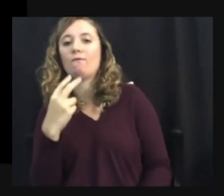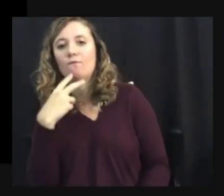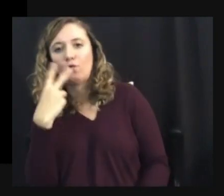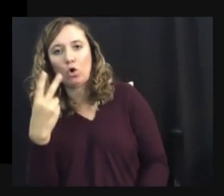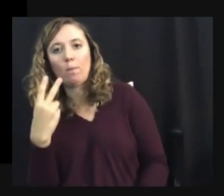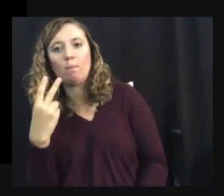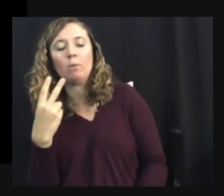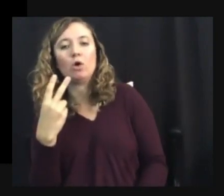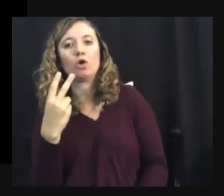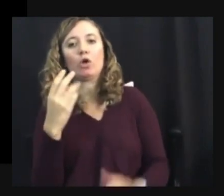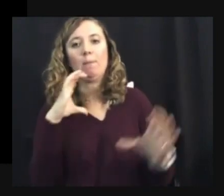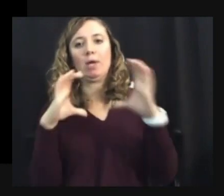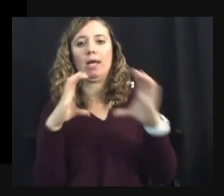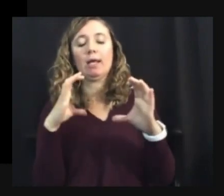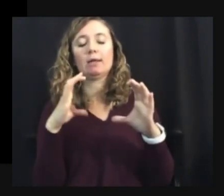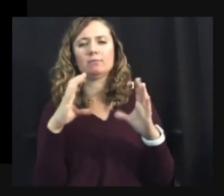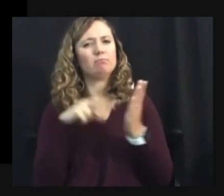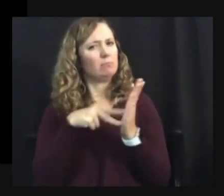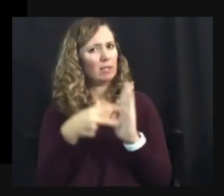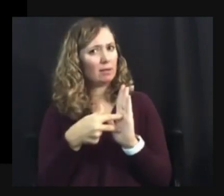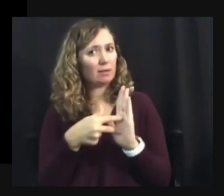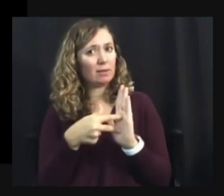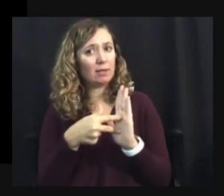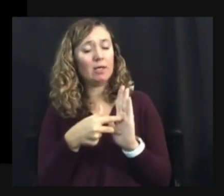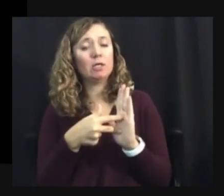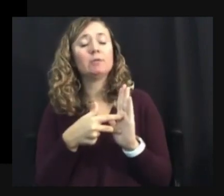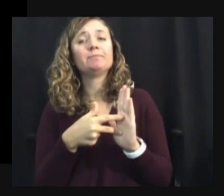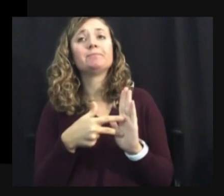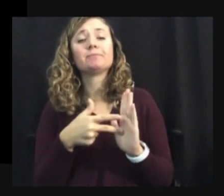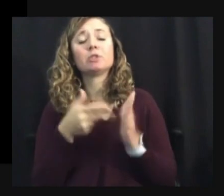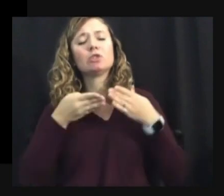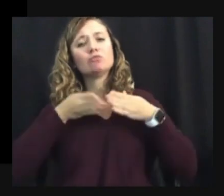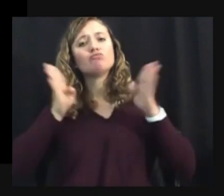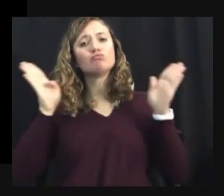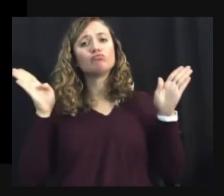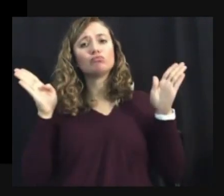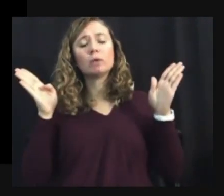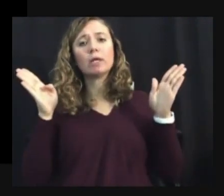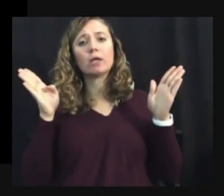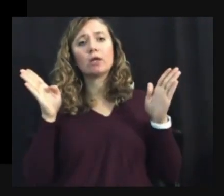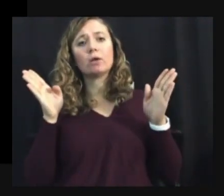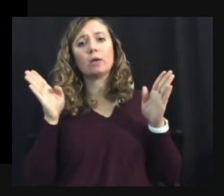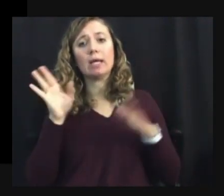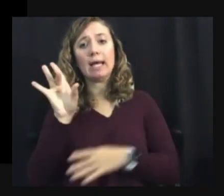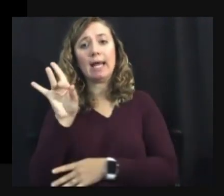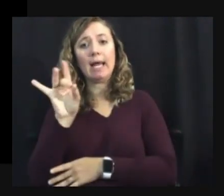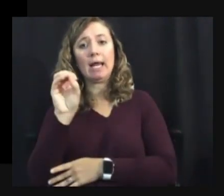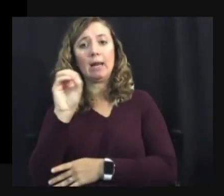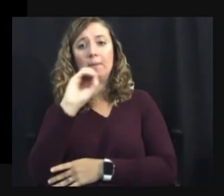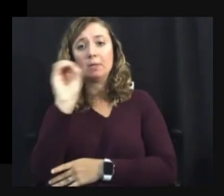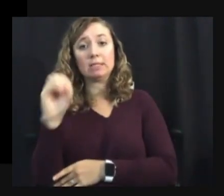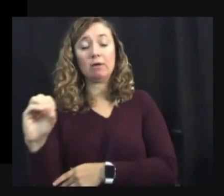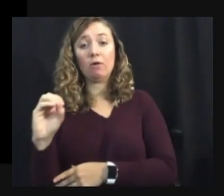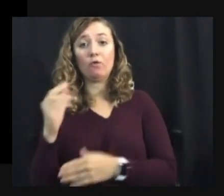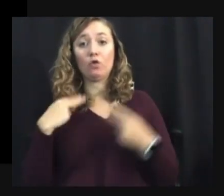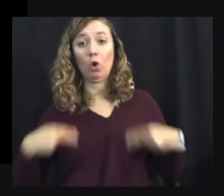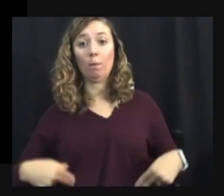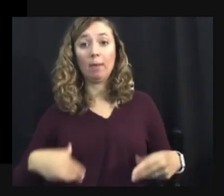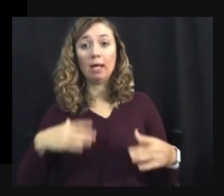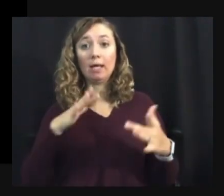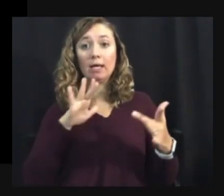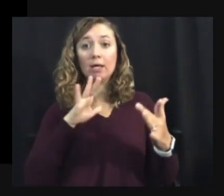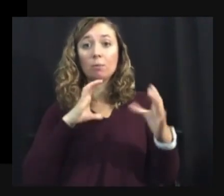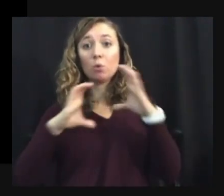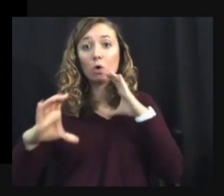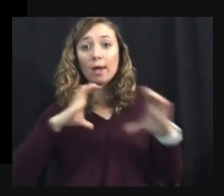I mean by this is, I think in general, over 80% of human communication